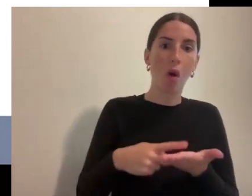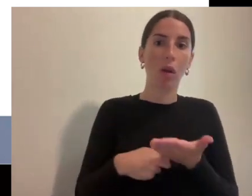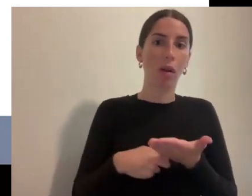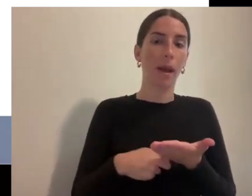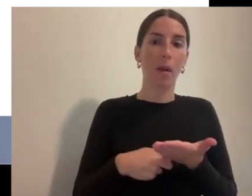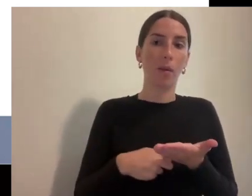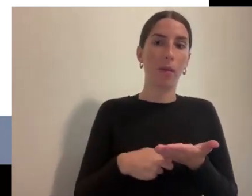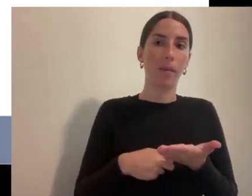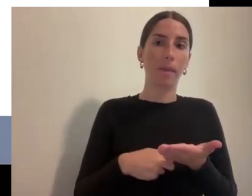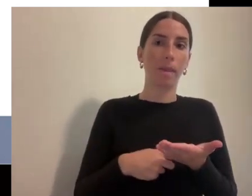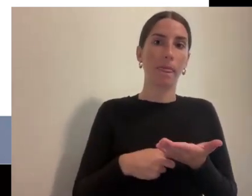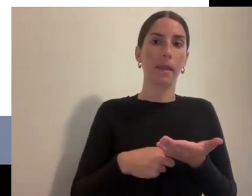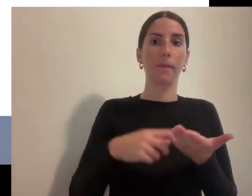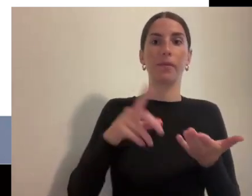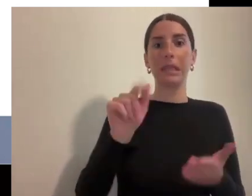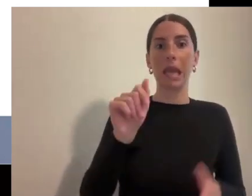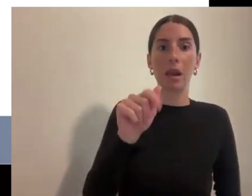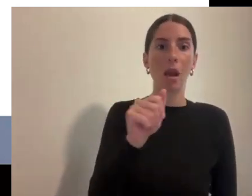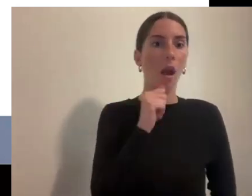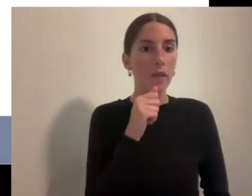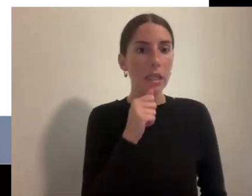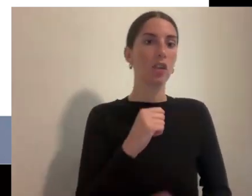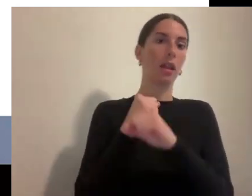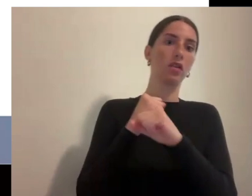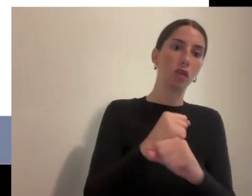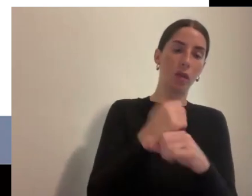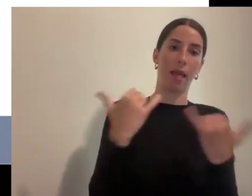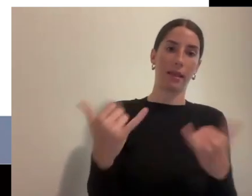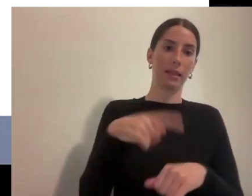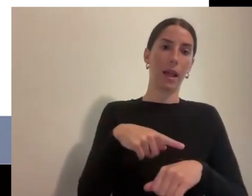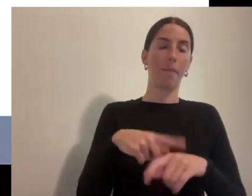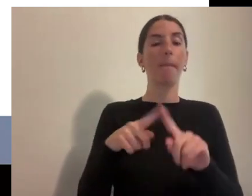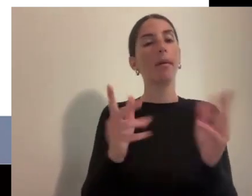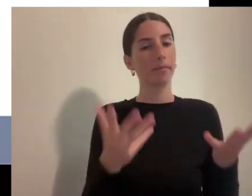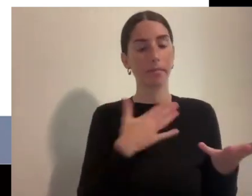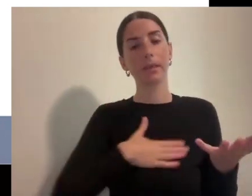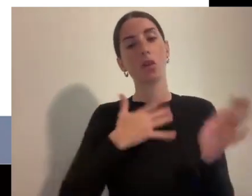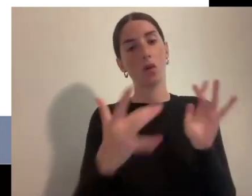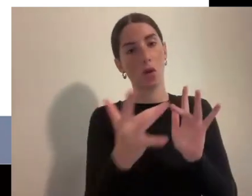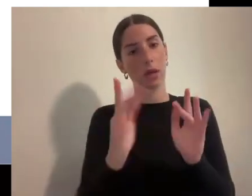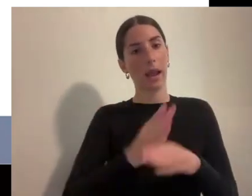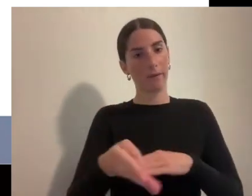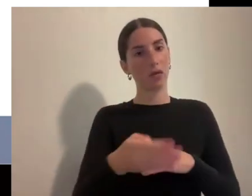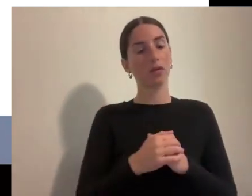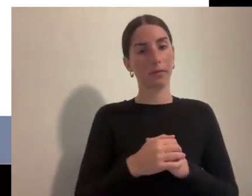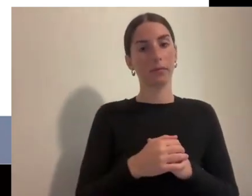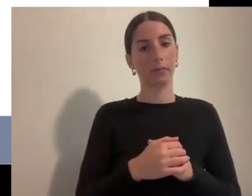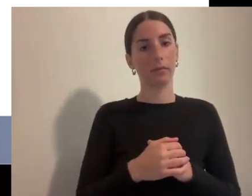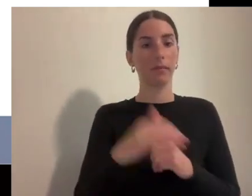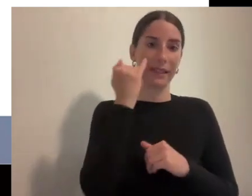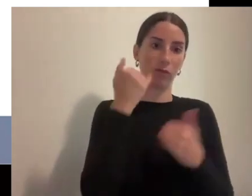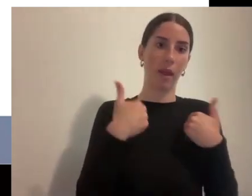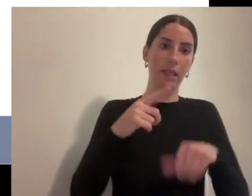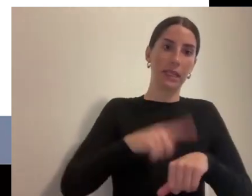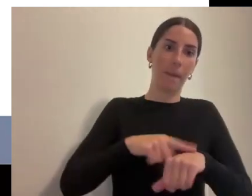about data confidentiality and security at the moment, but please contact me afterwards, and or if we have time later,